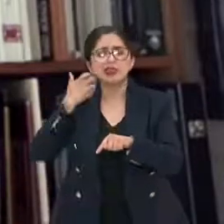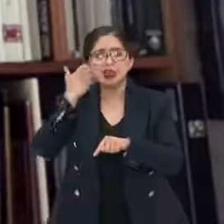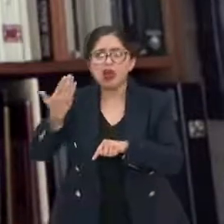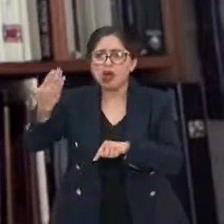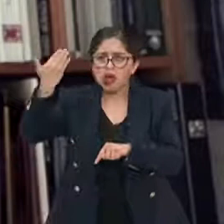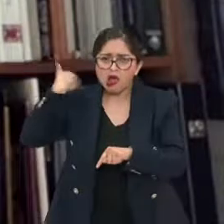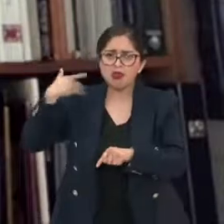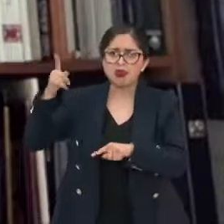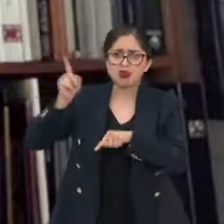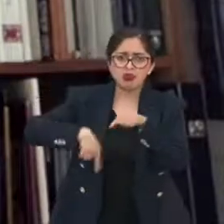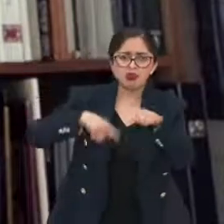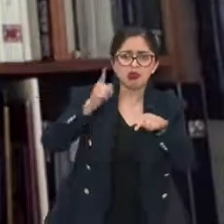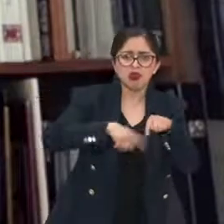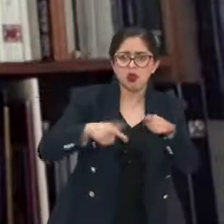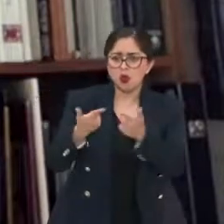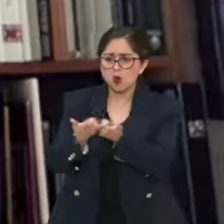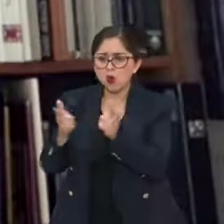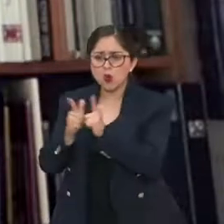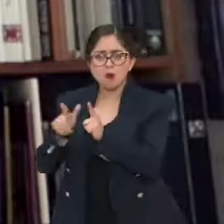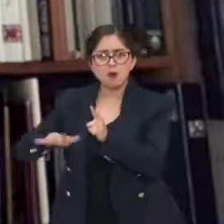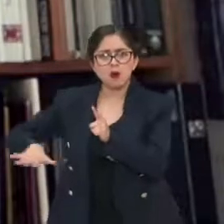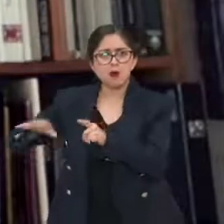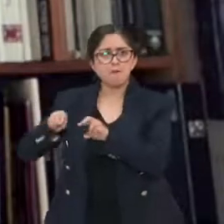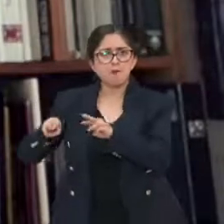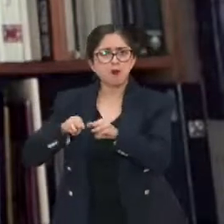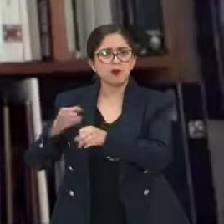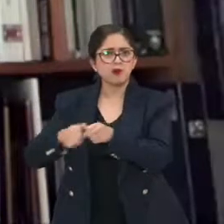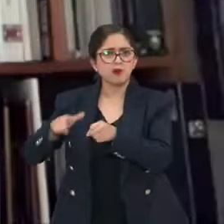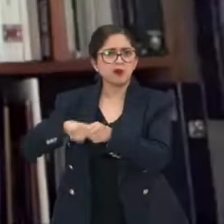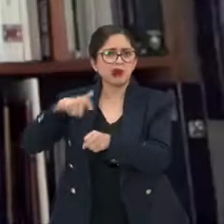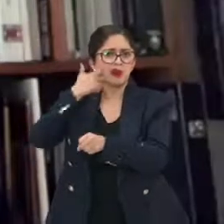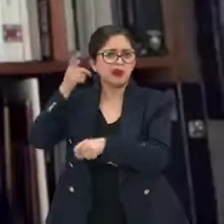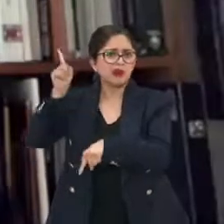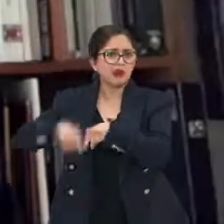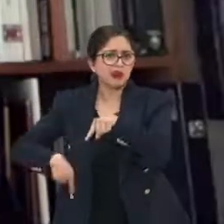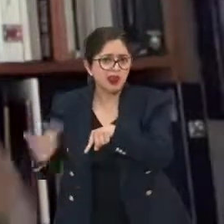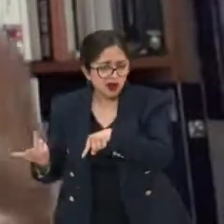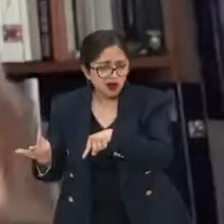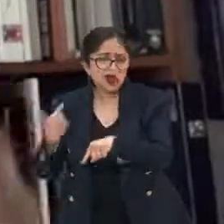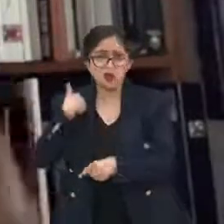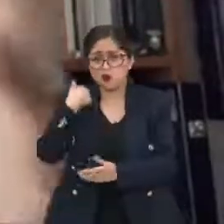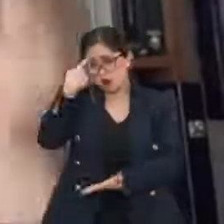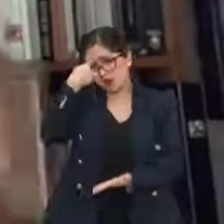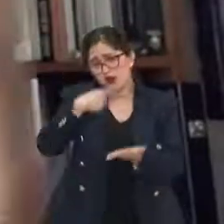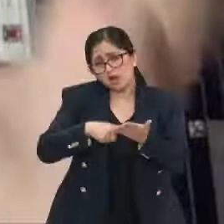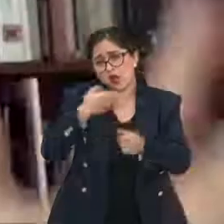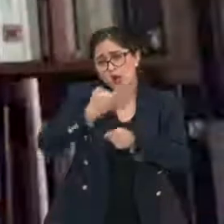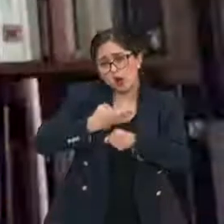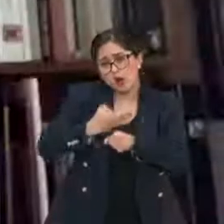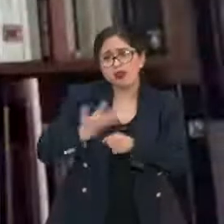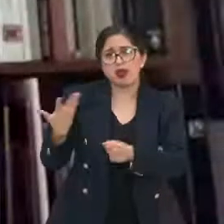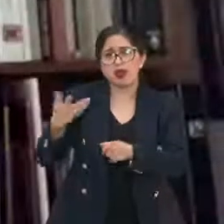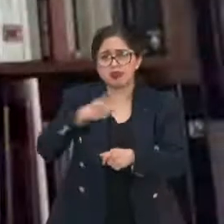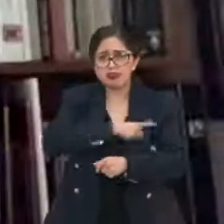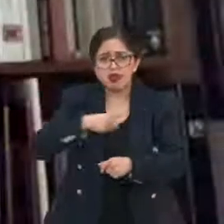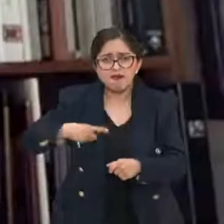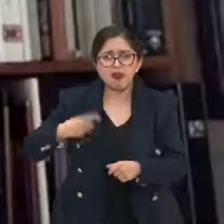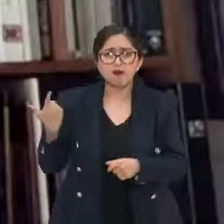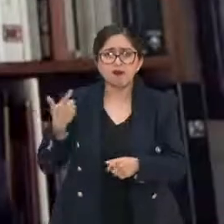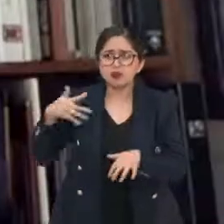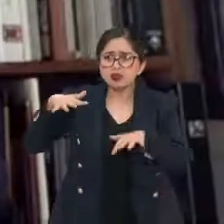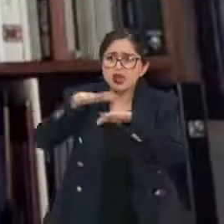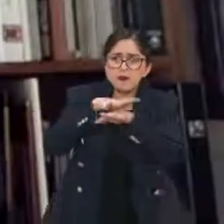they have been set aside and destroyed by the Socialismo movement, We believe that the environment is